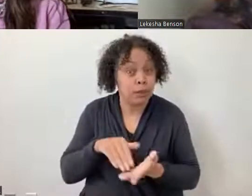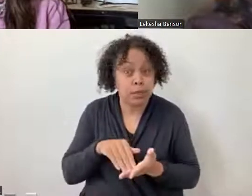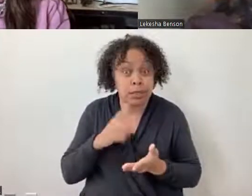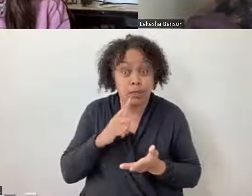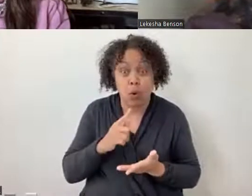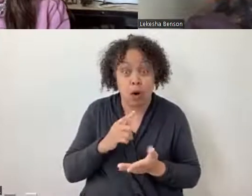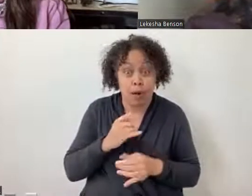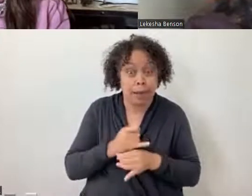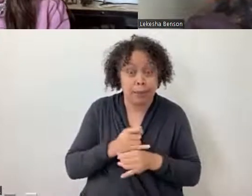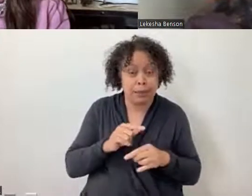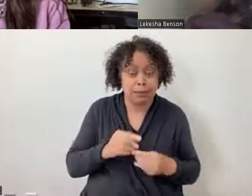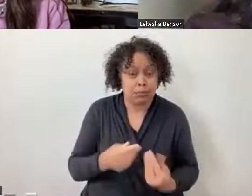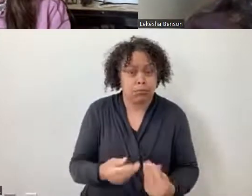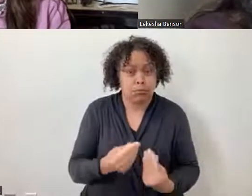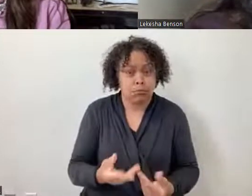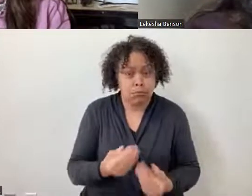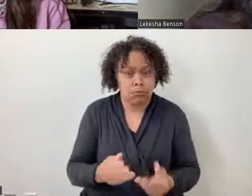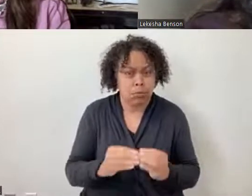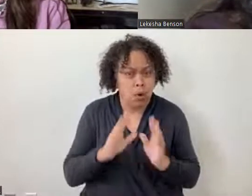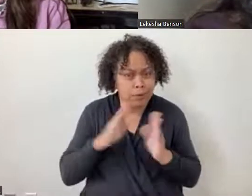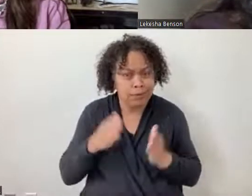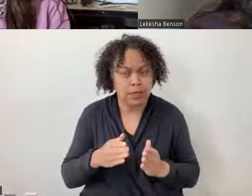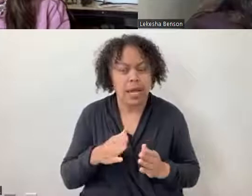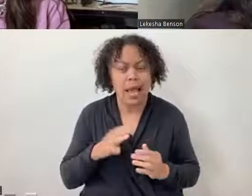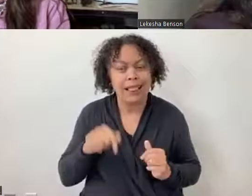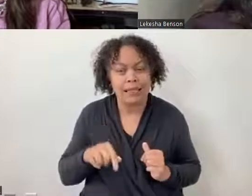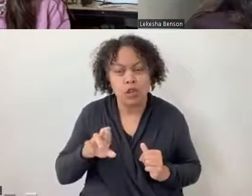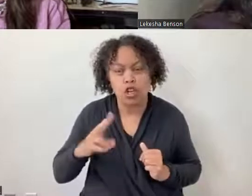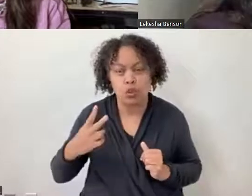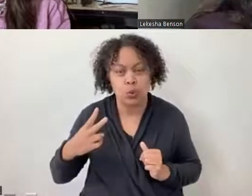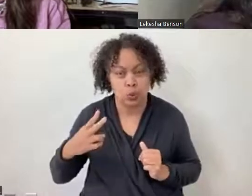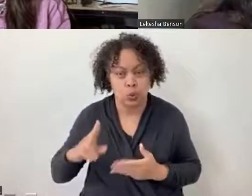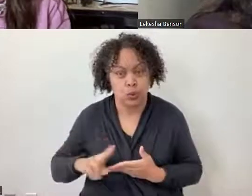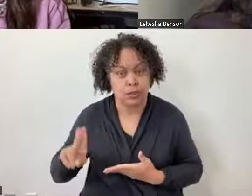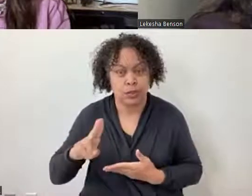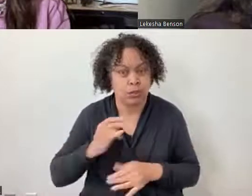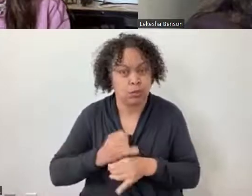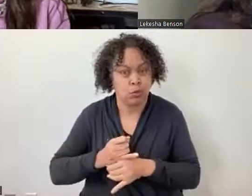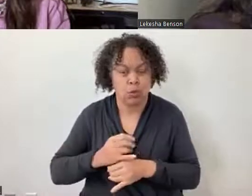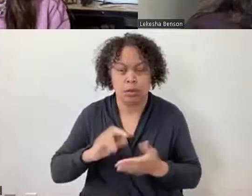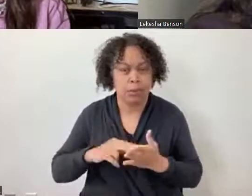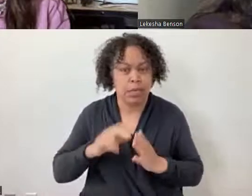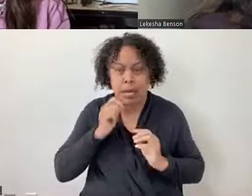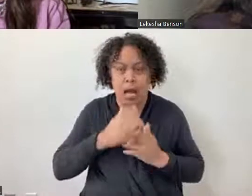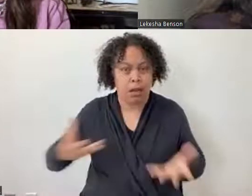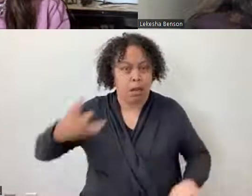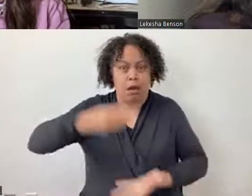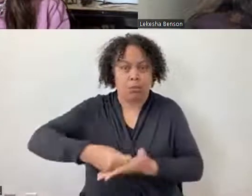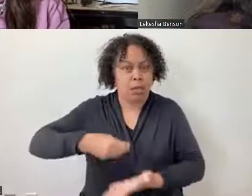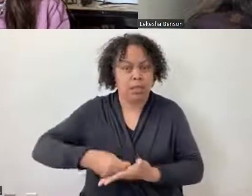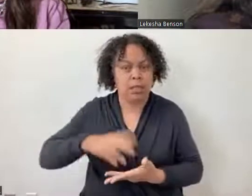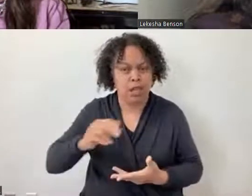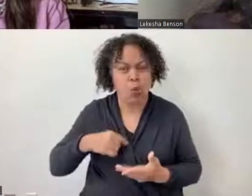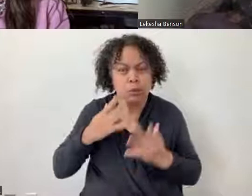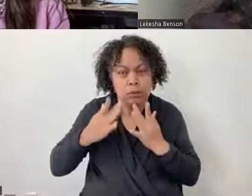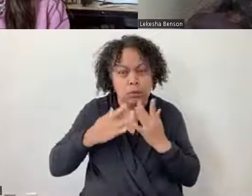provide. And we're at an R2, so we don't have deep pockets. We cobble together. And a couple